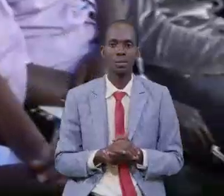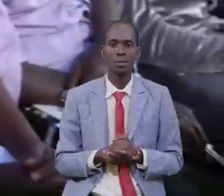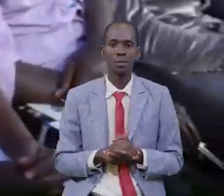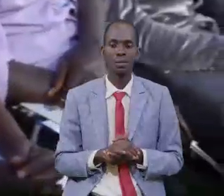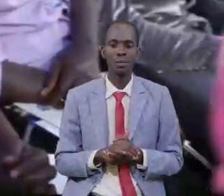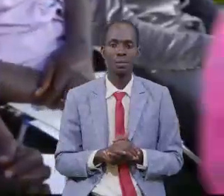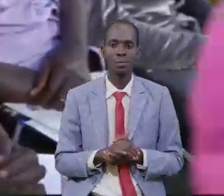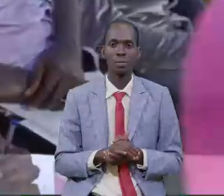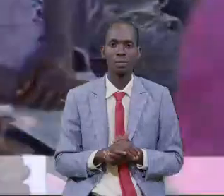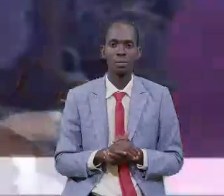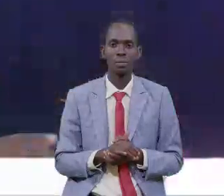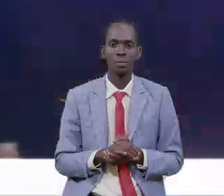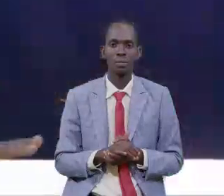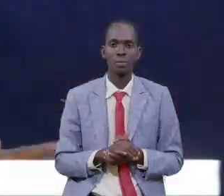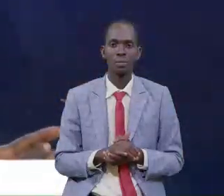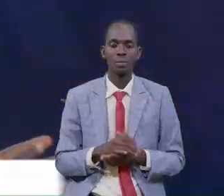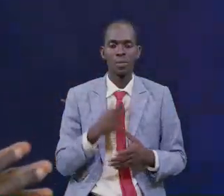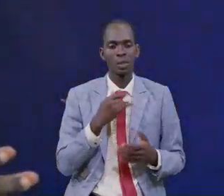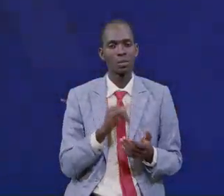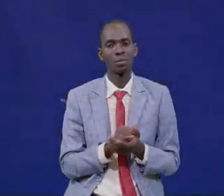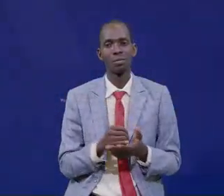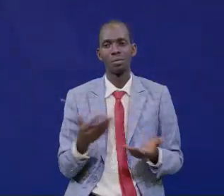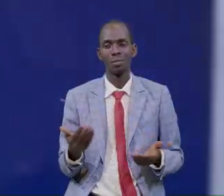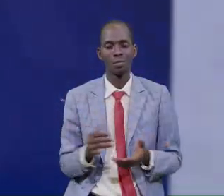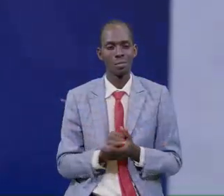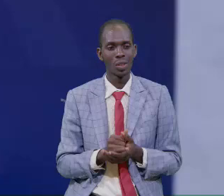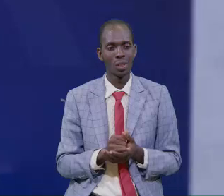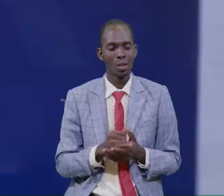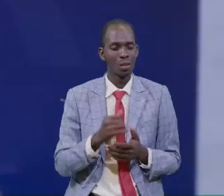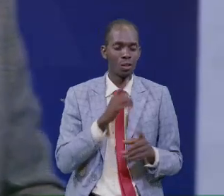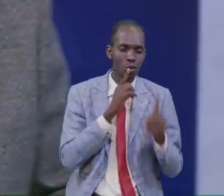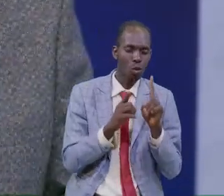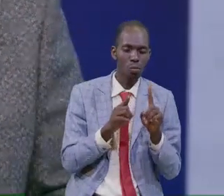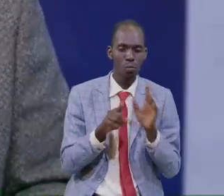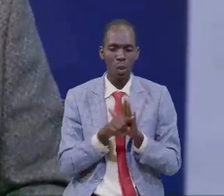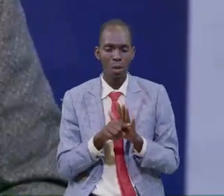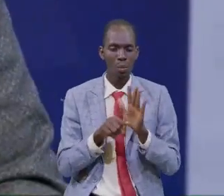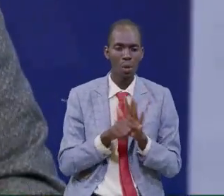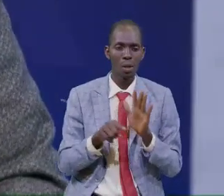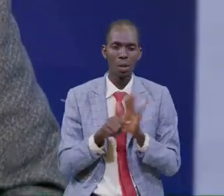And he said, Moses, you talk like this and talk like that. And God showed up.